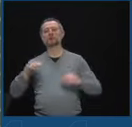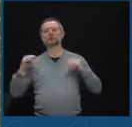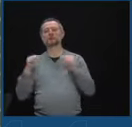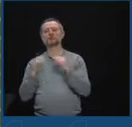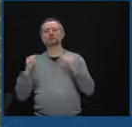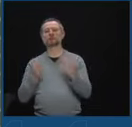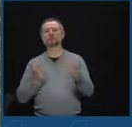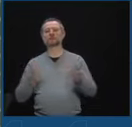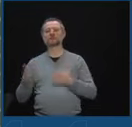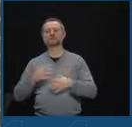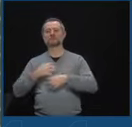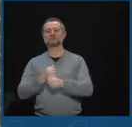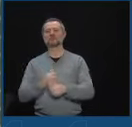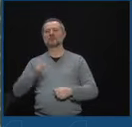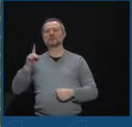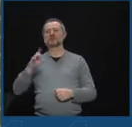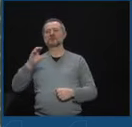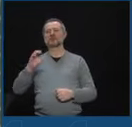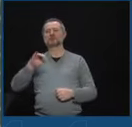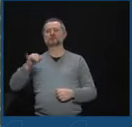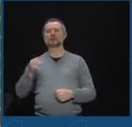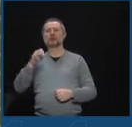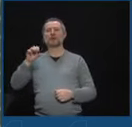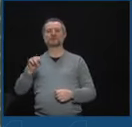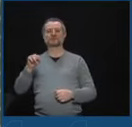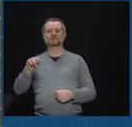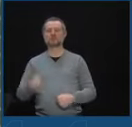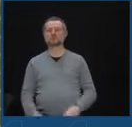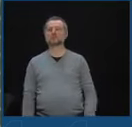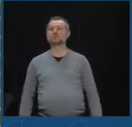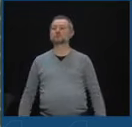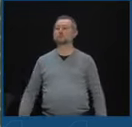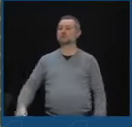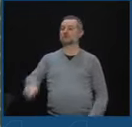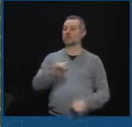you all work for me now. That's worth an applause. Yep.